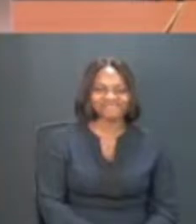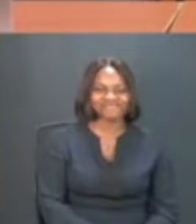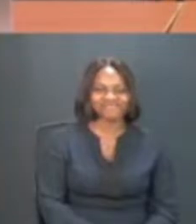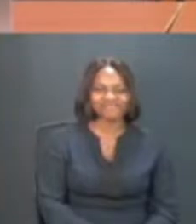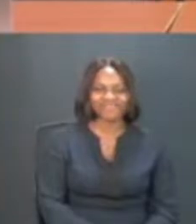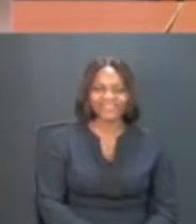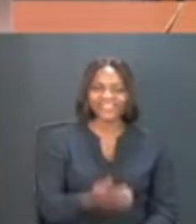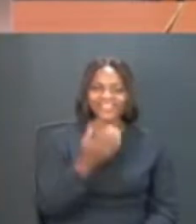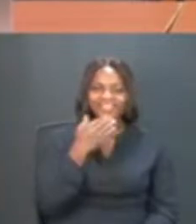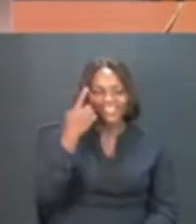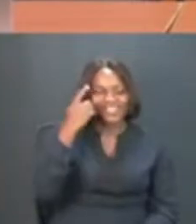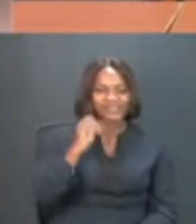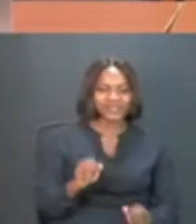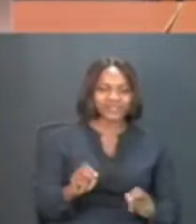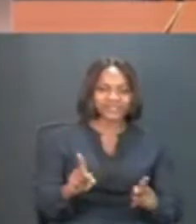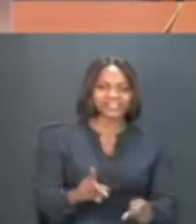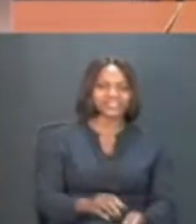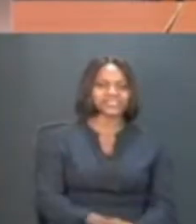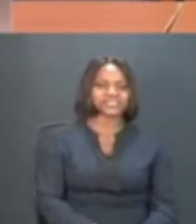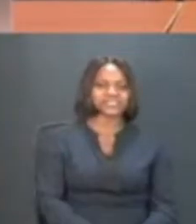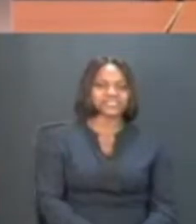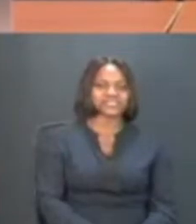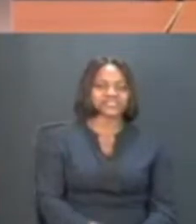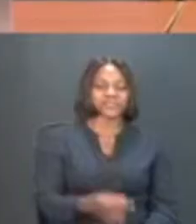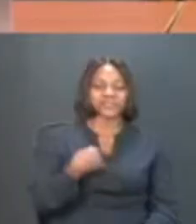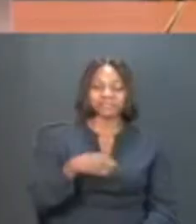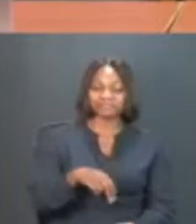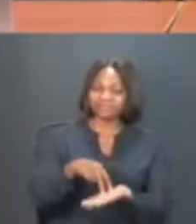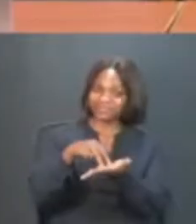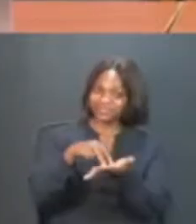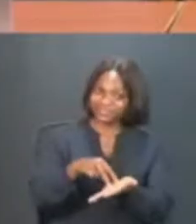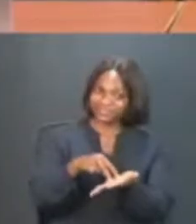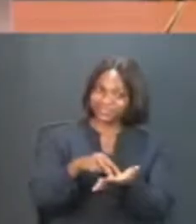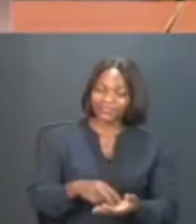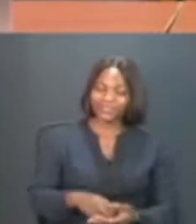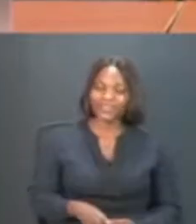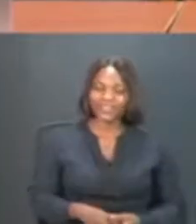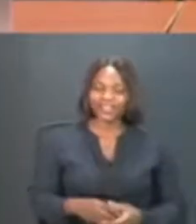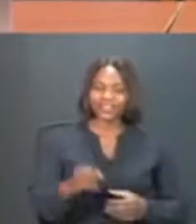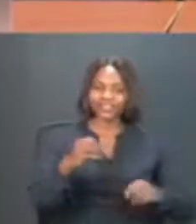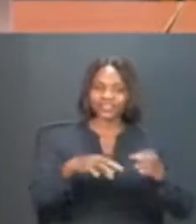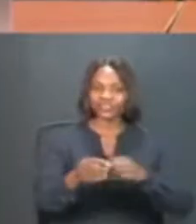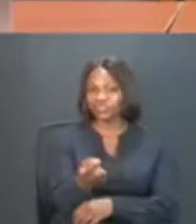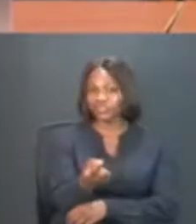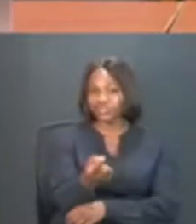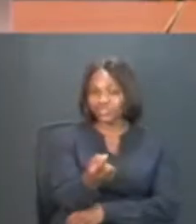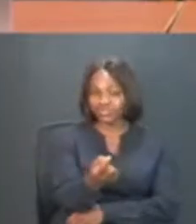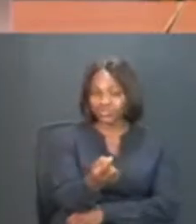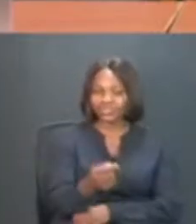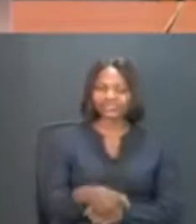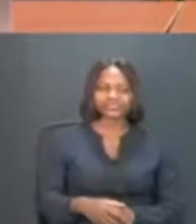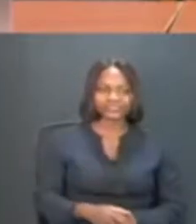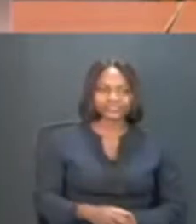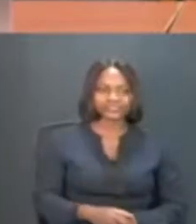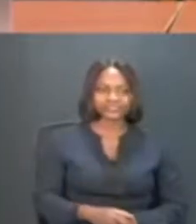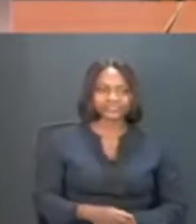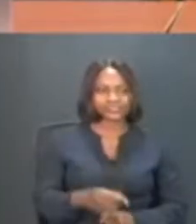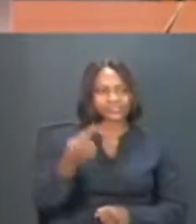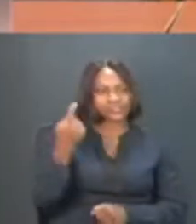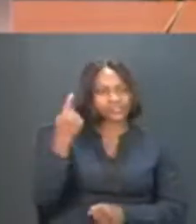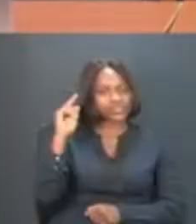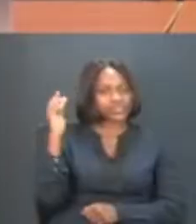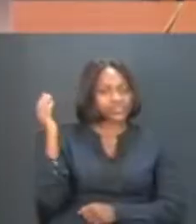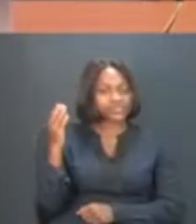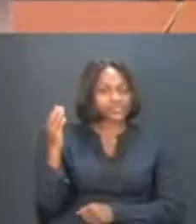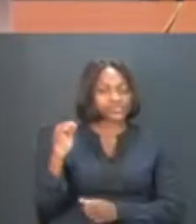thank you very much for the opportunity. I rise to at least contribute a little to the statement made